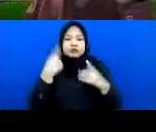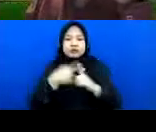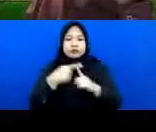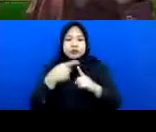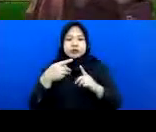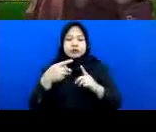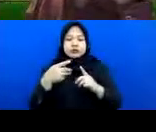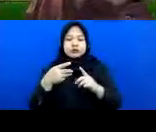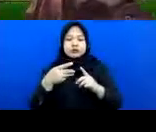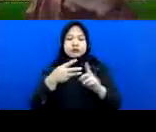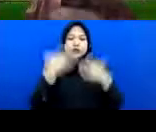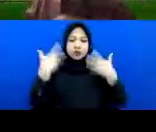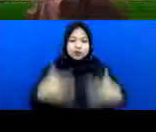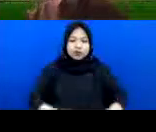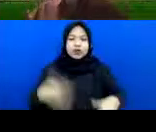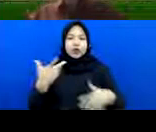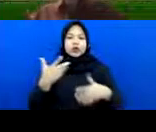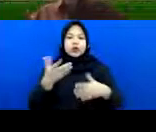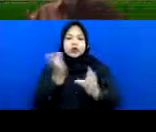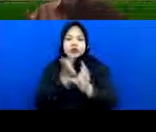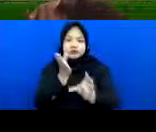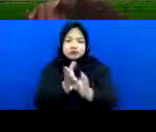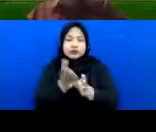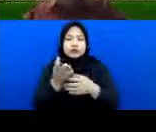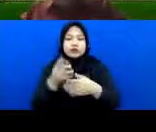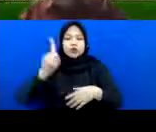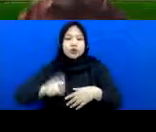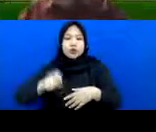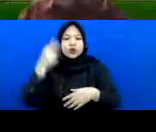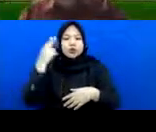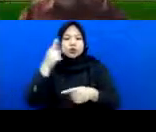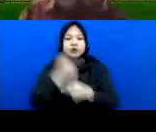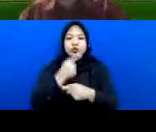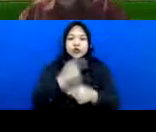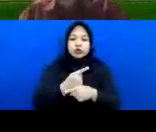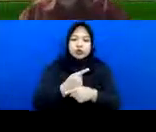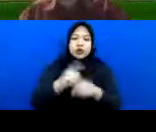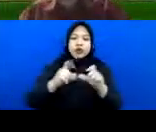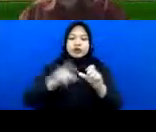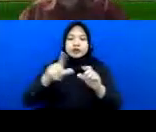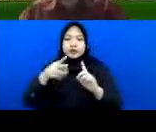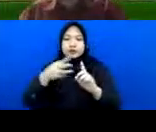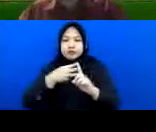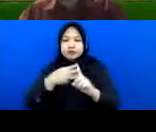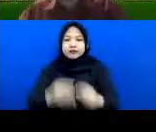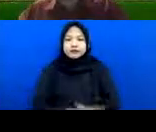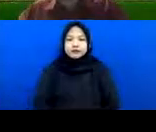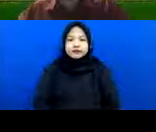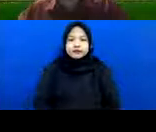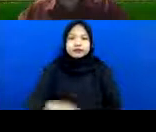biological, social, or psychological factors for special education teachers?